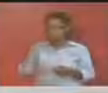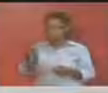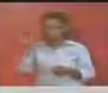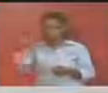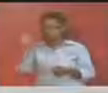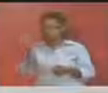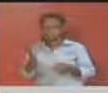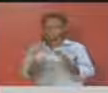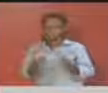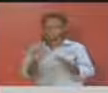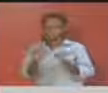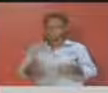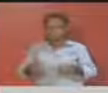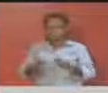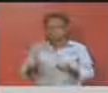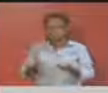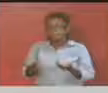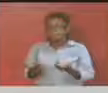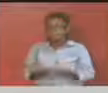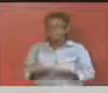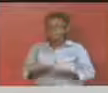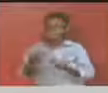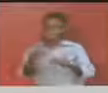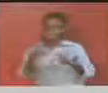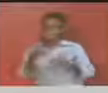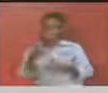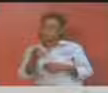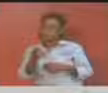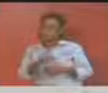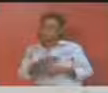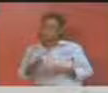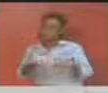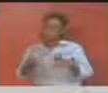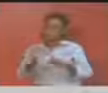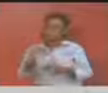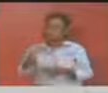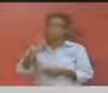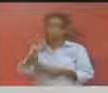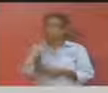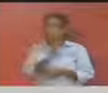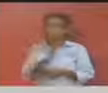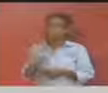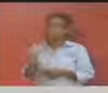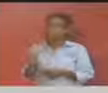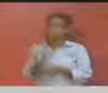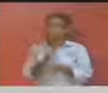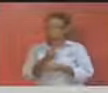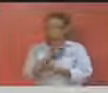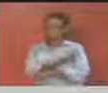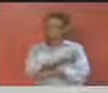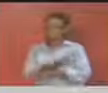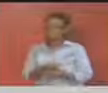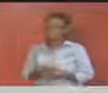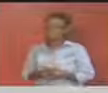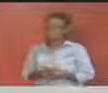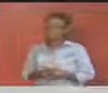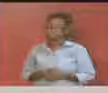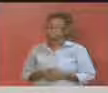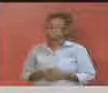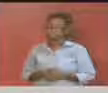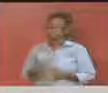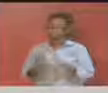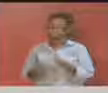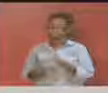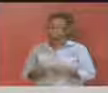mass vaccination sites, and that is when we will engage NGOs like the TTMA and other NGOs